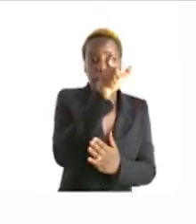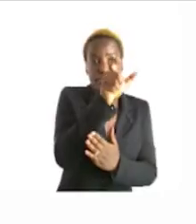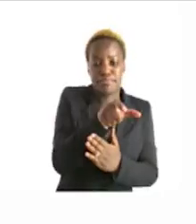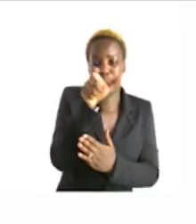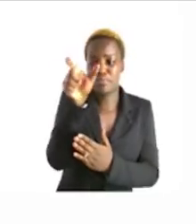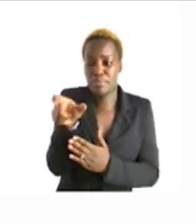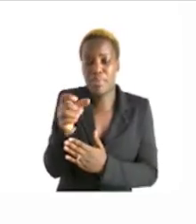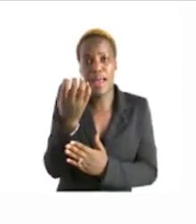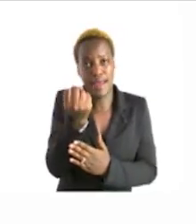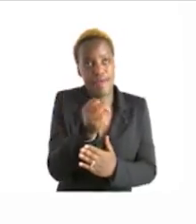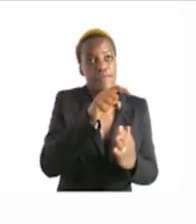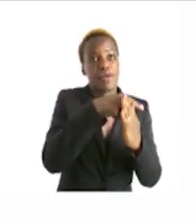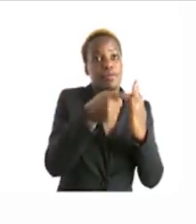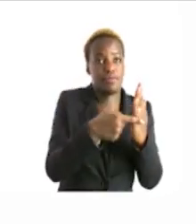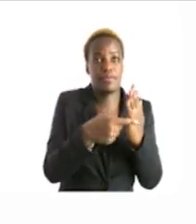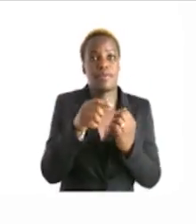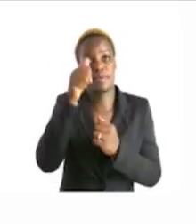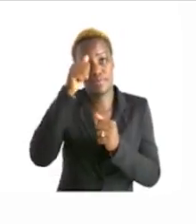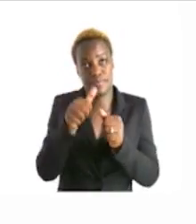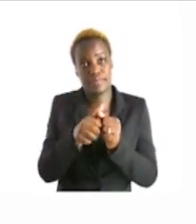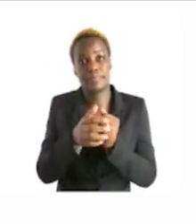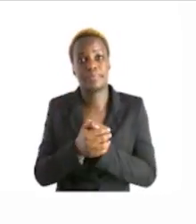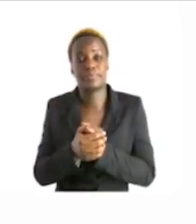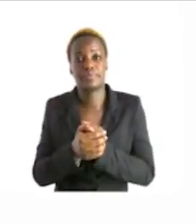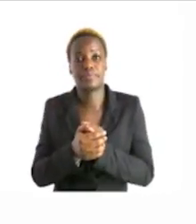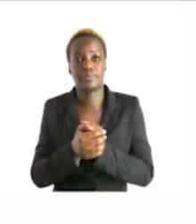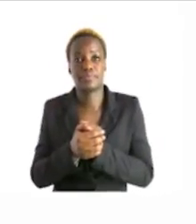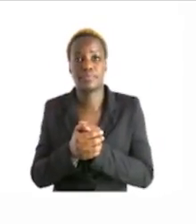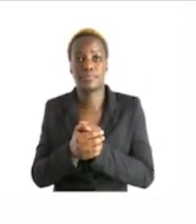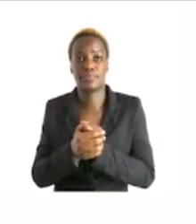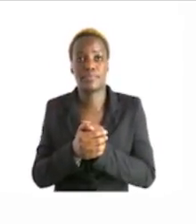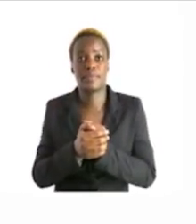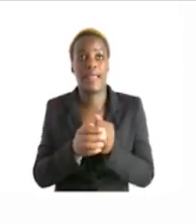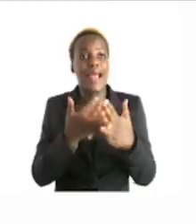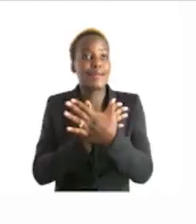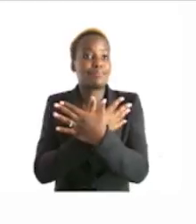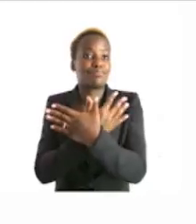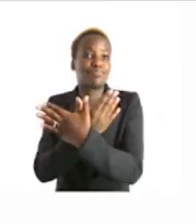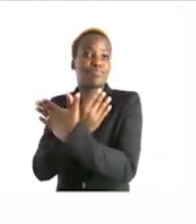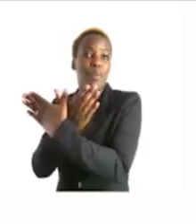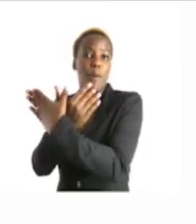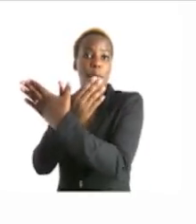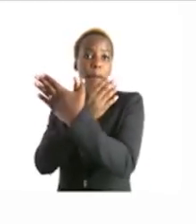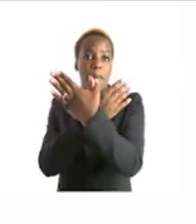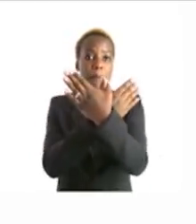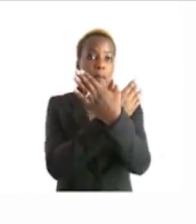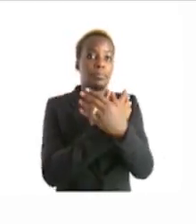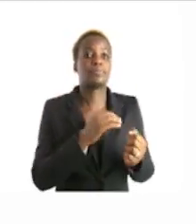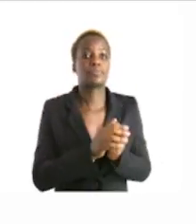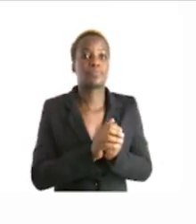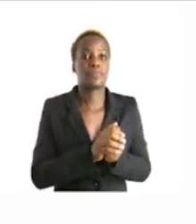two us look at number two it says butterfly let us quickly clap the word butterfly